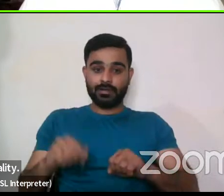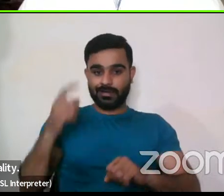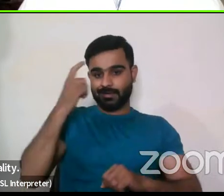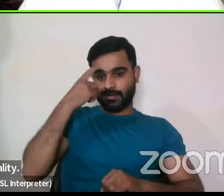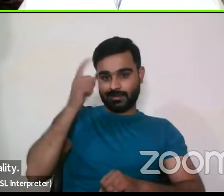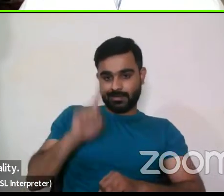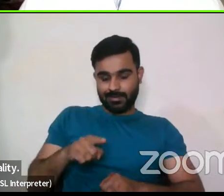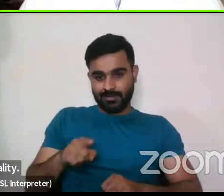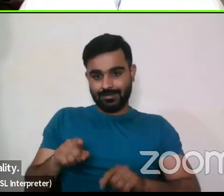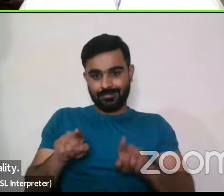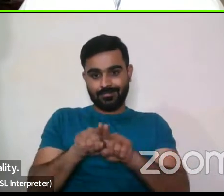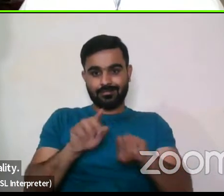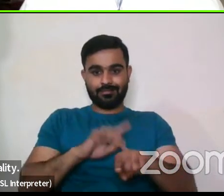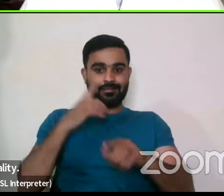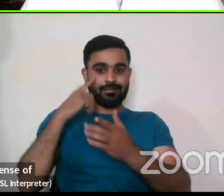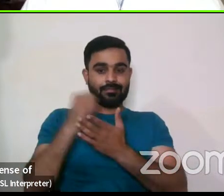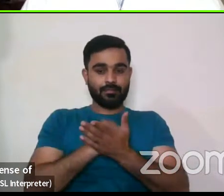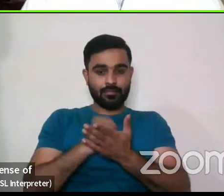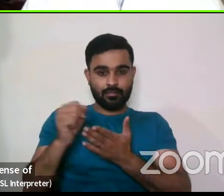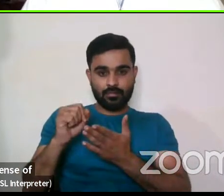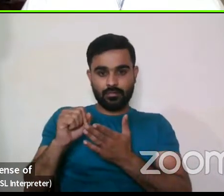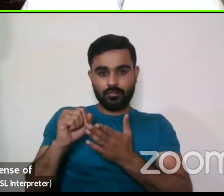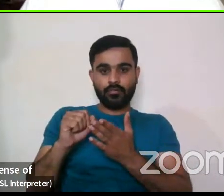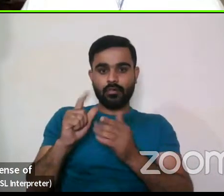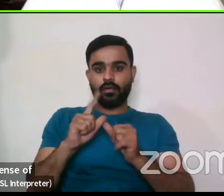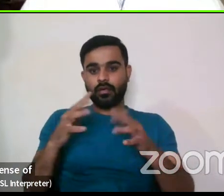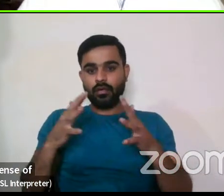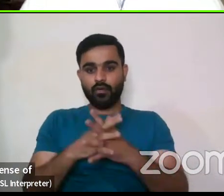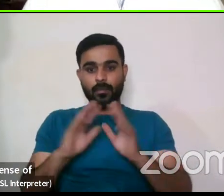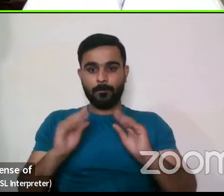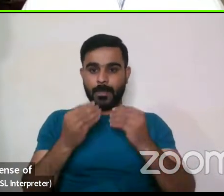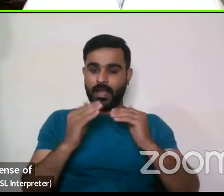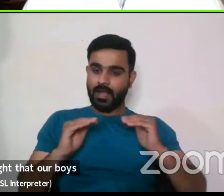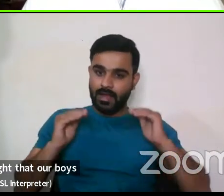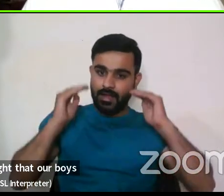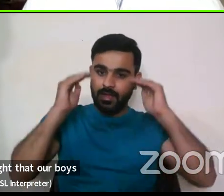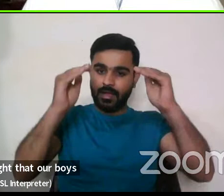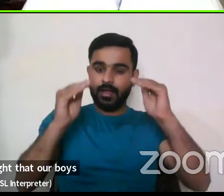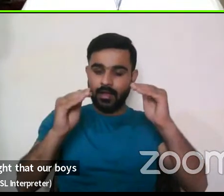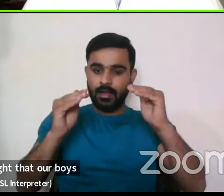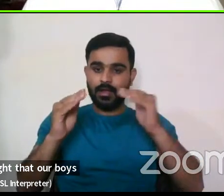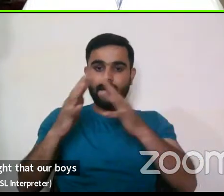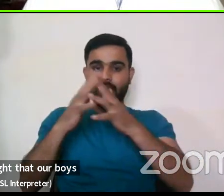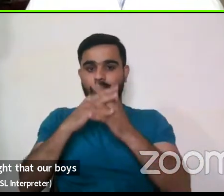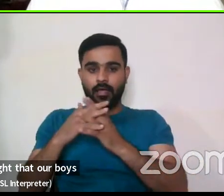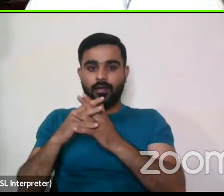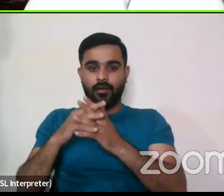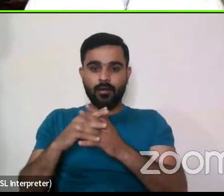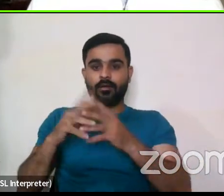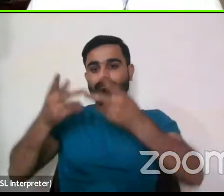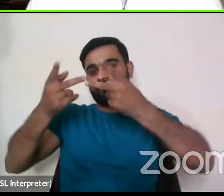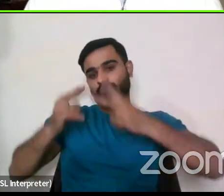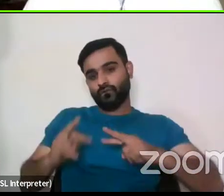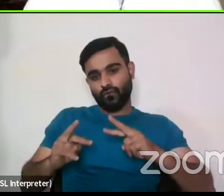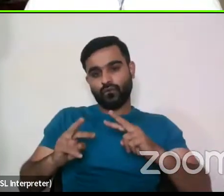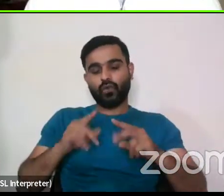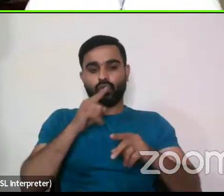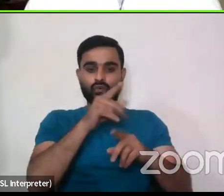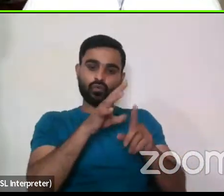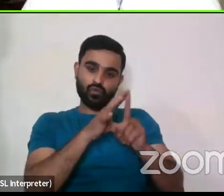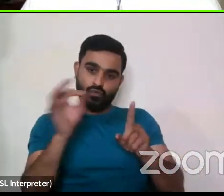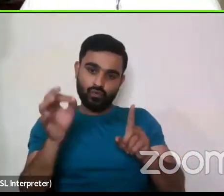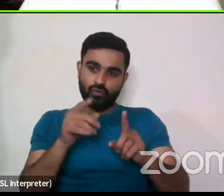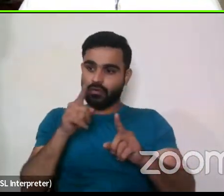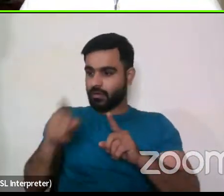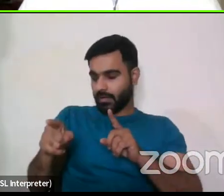we should have a sense of pride that our law is way well advanced than Sherman Act, what the American courts have interpreted, what EU is doing, what